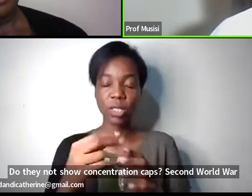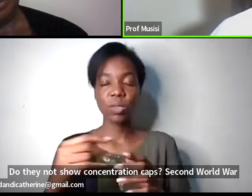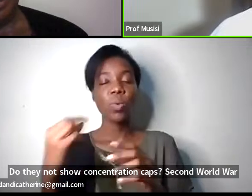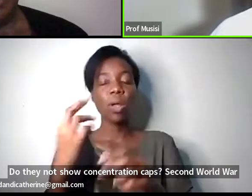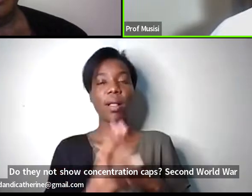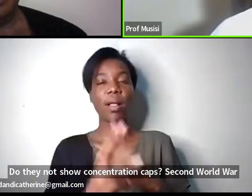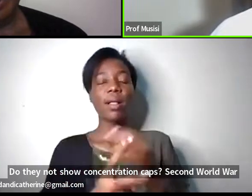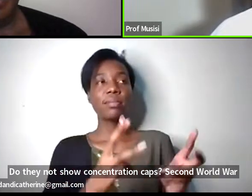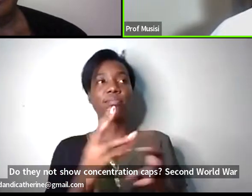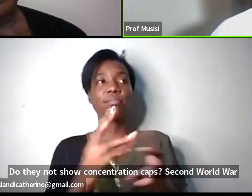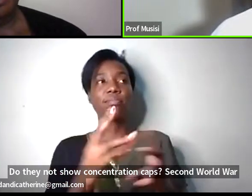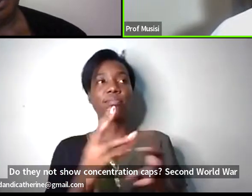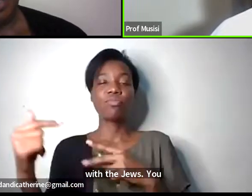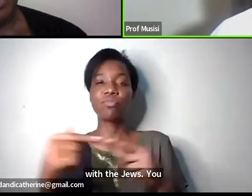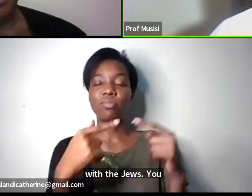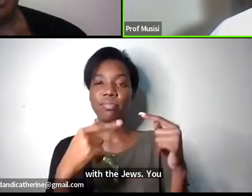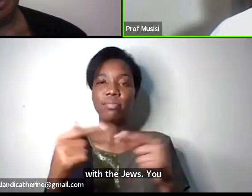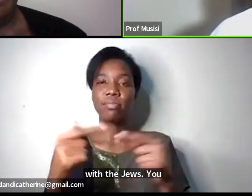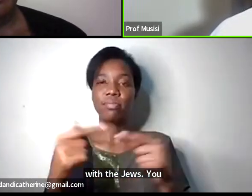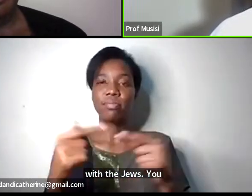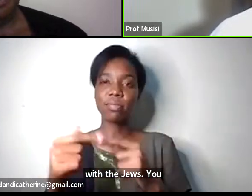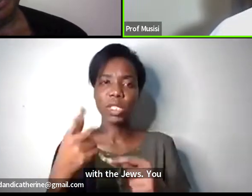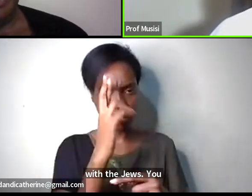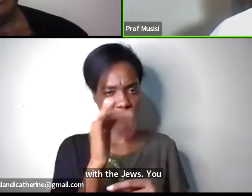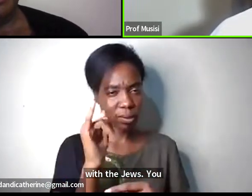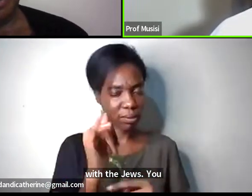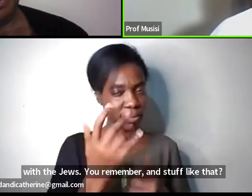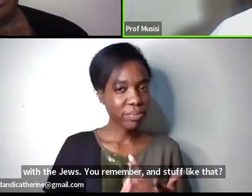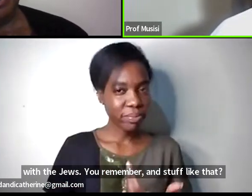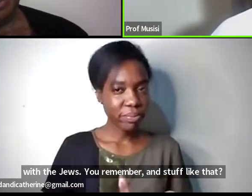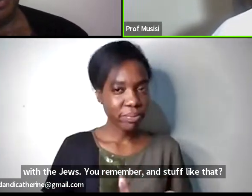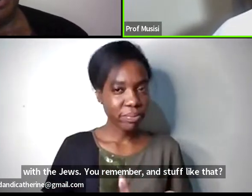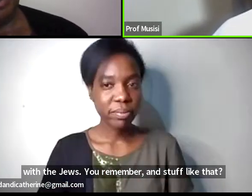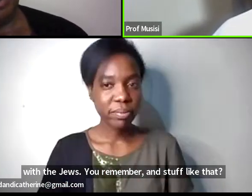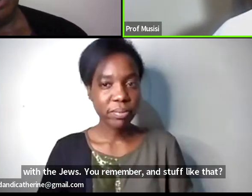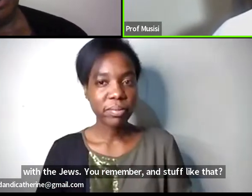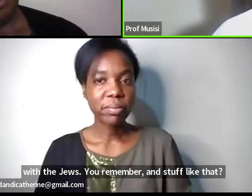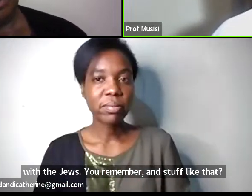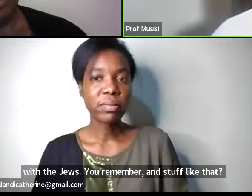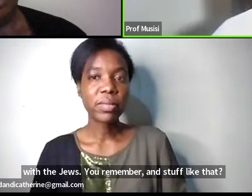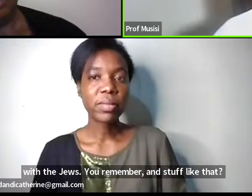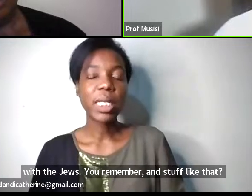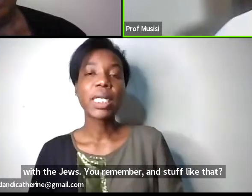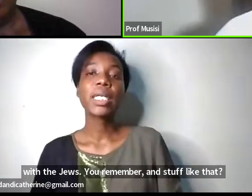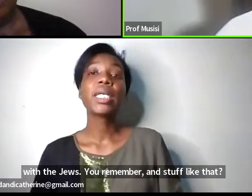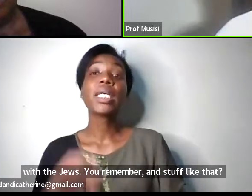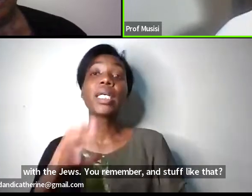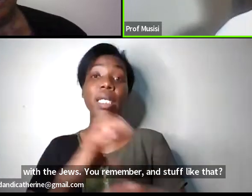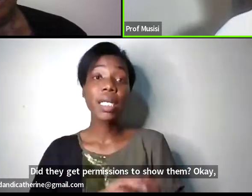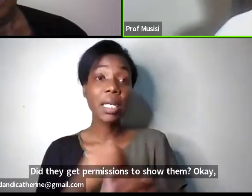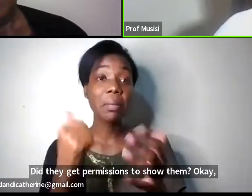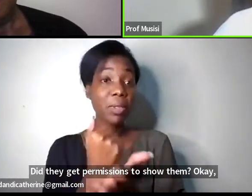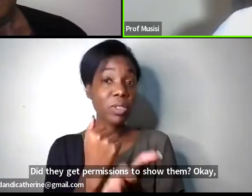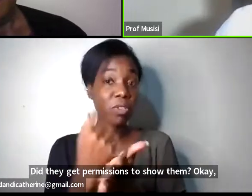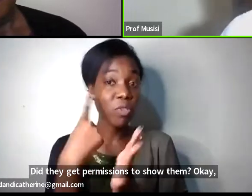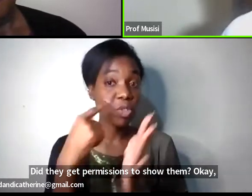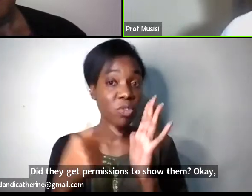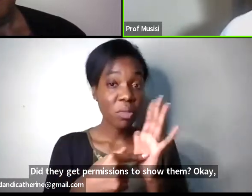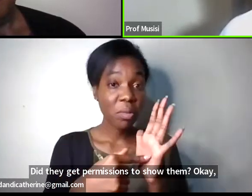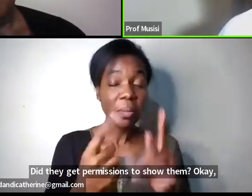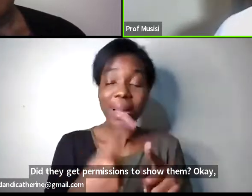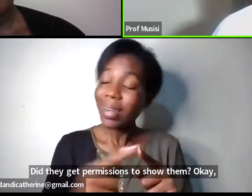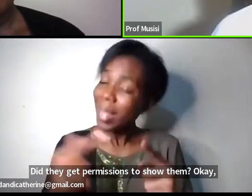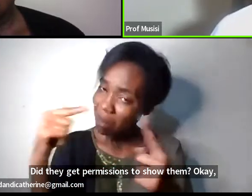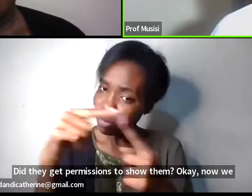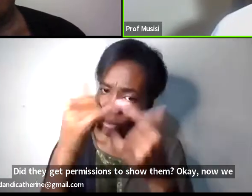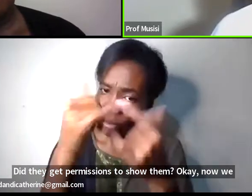remember Auschwitz and stuff like that? Did they get permissions to show them? But up to now, we still show them.